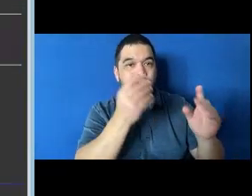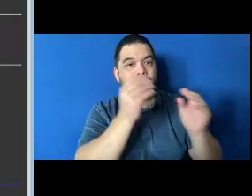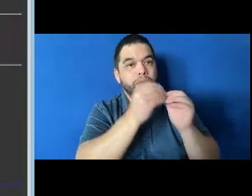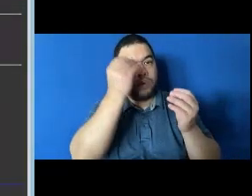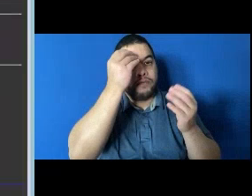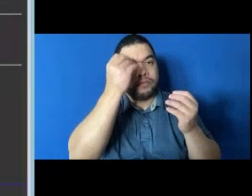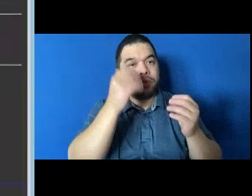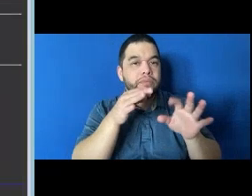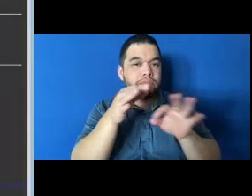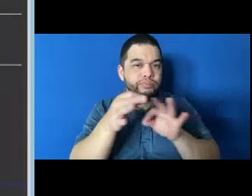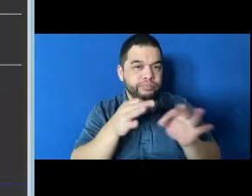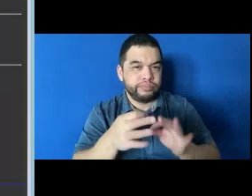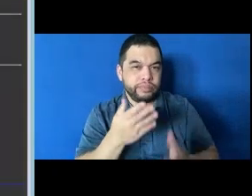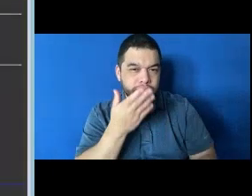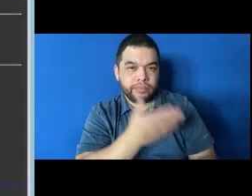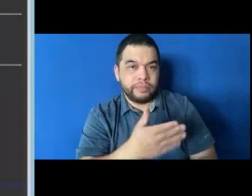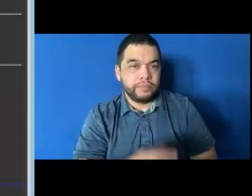And that